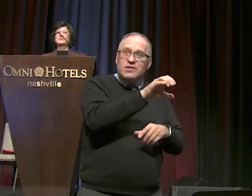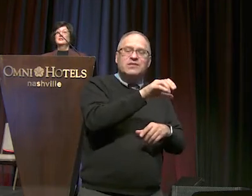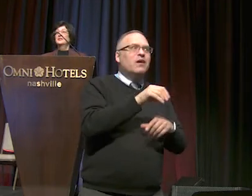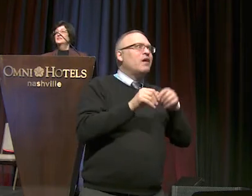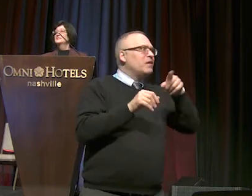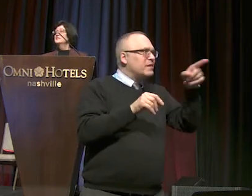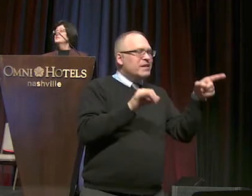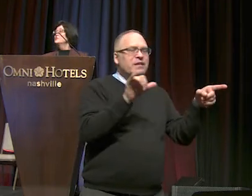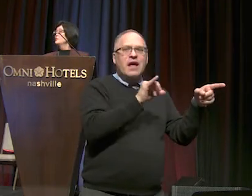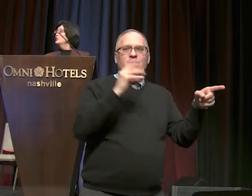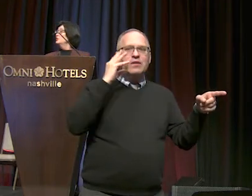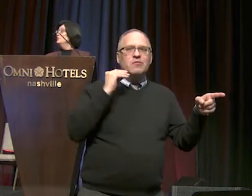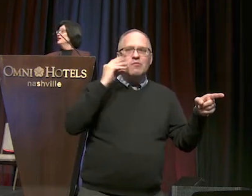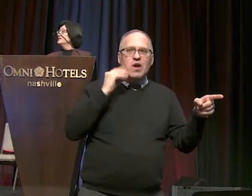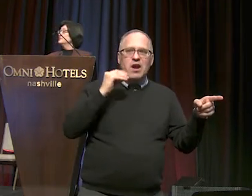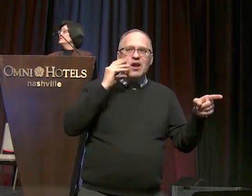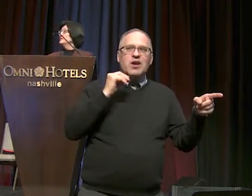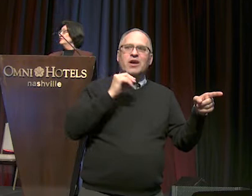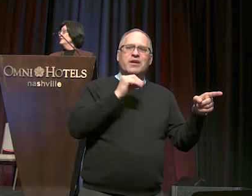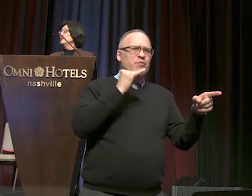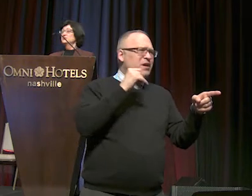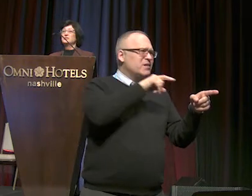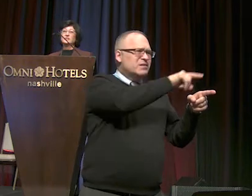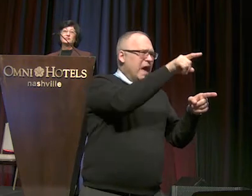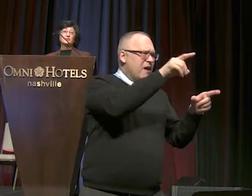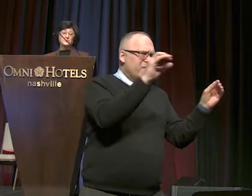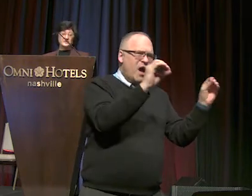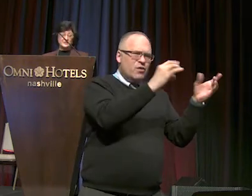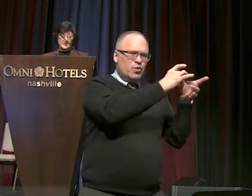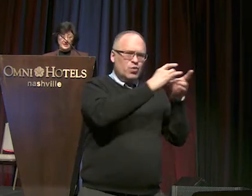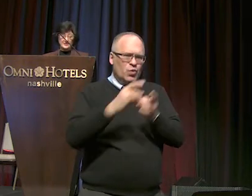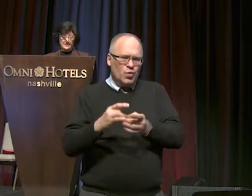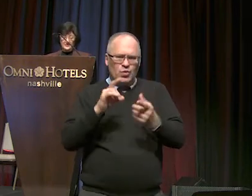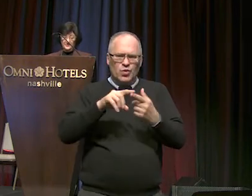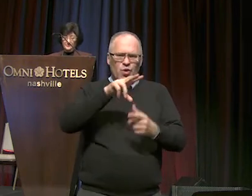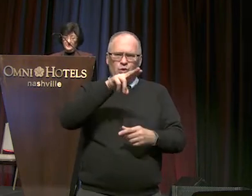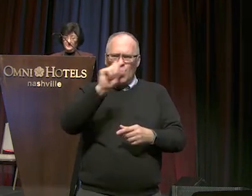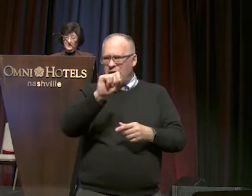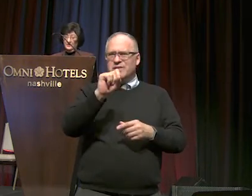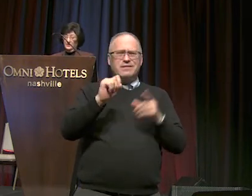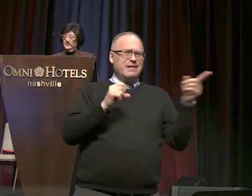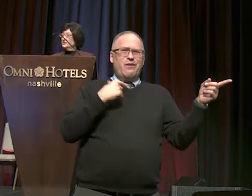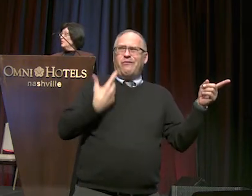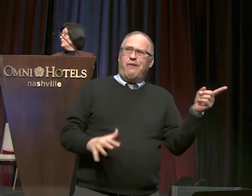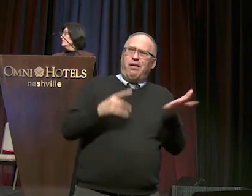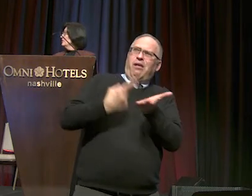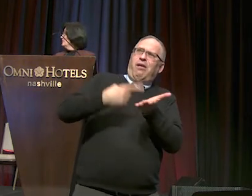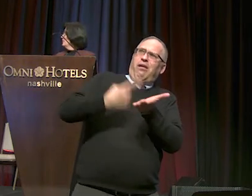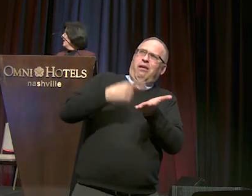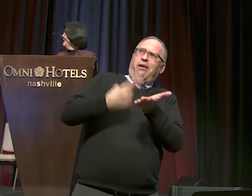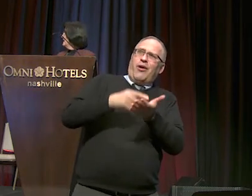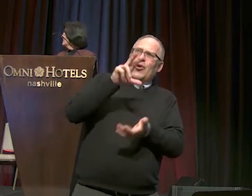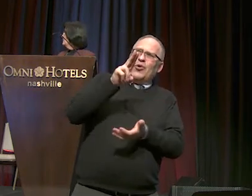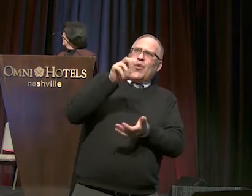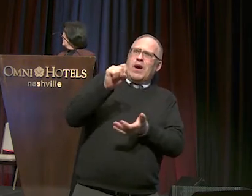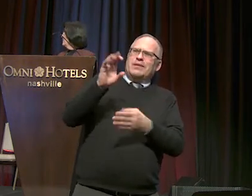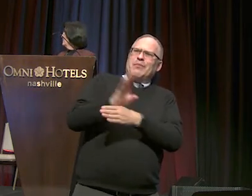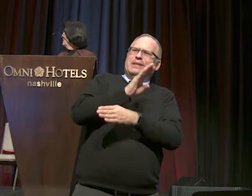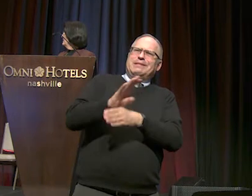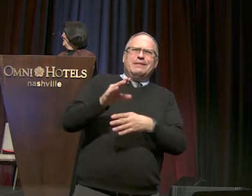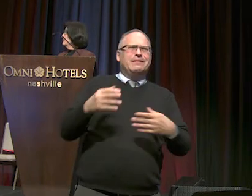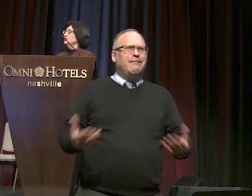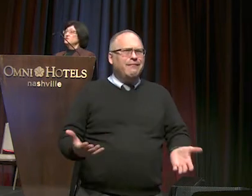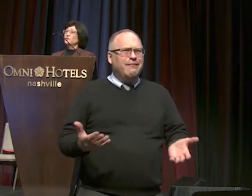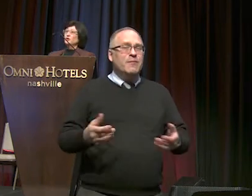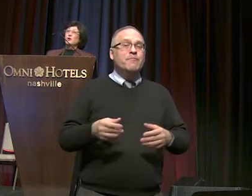Conference exists for US-specific legislation to be discussed. So you might ask, but we've